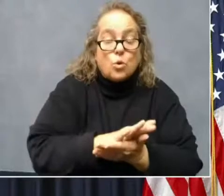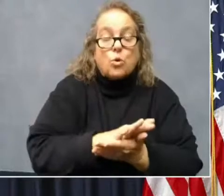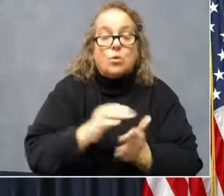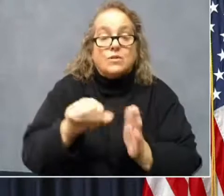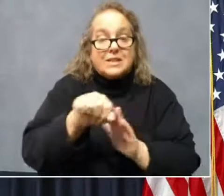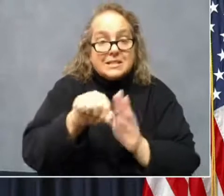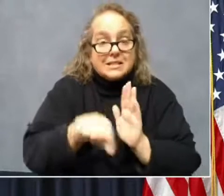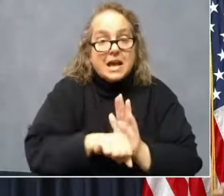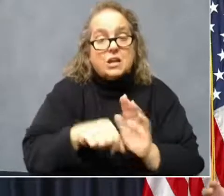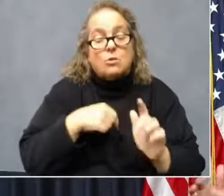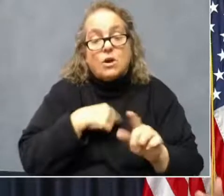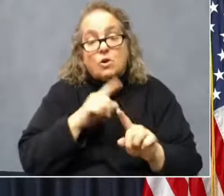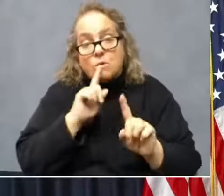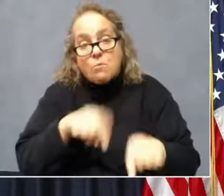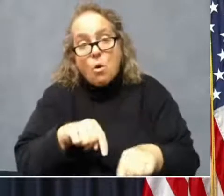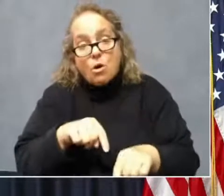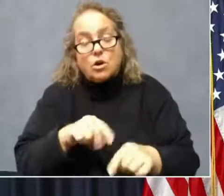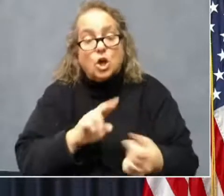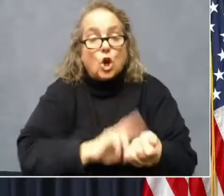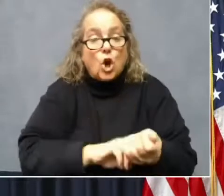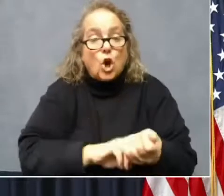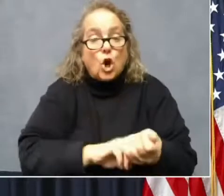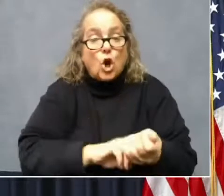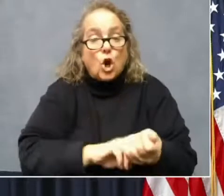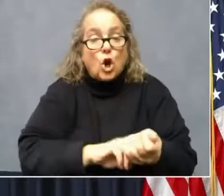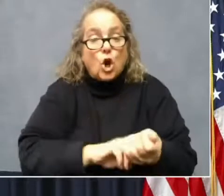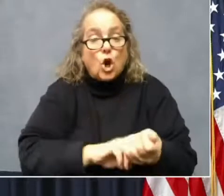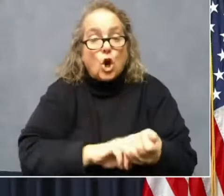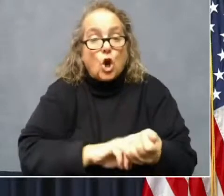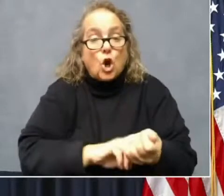term care numbers, even broken down by